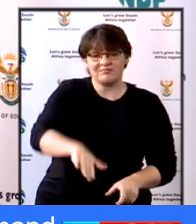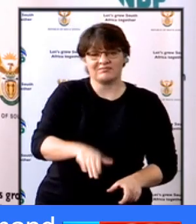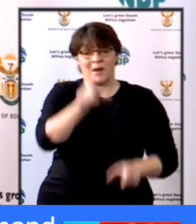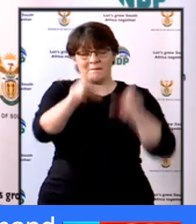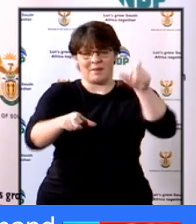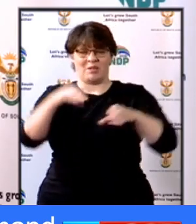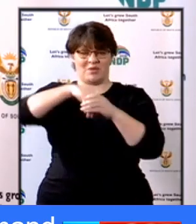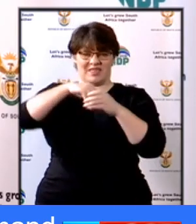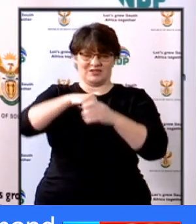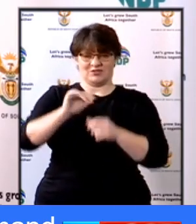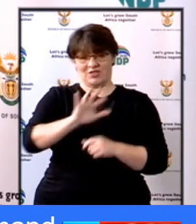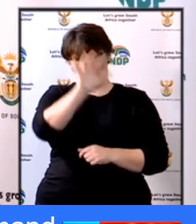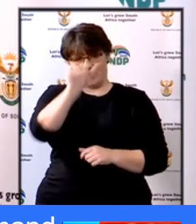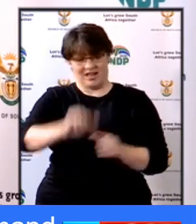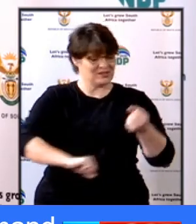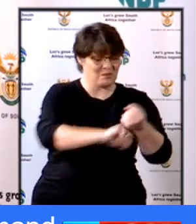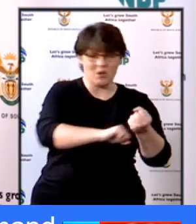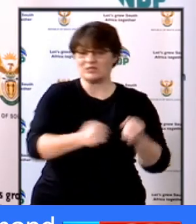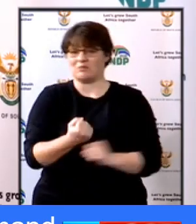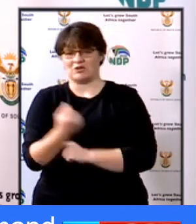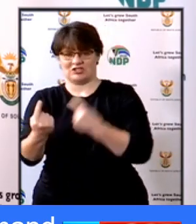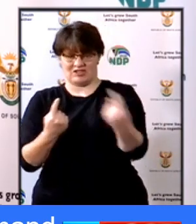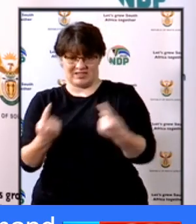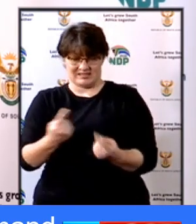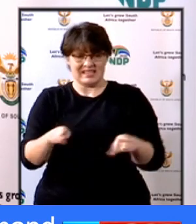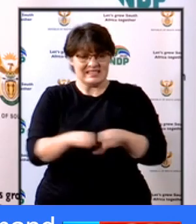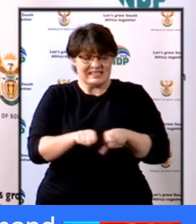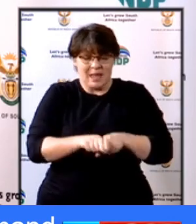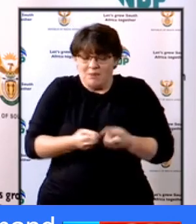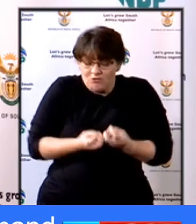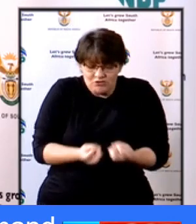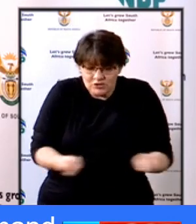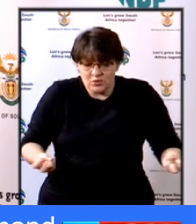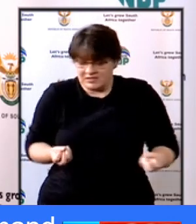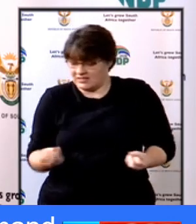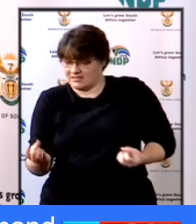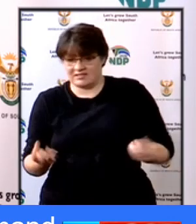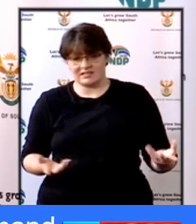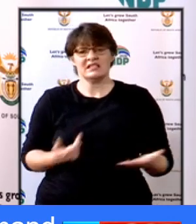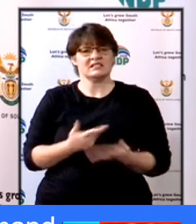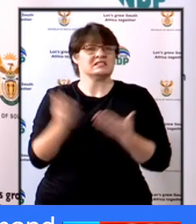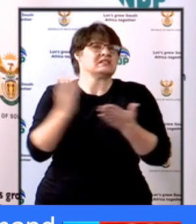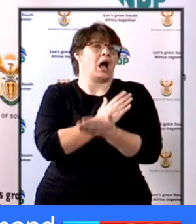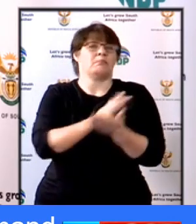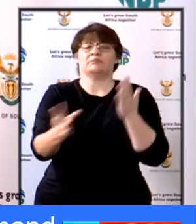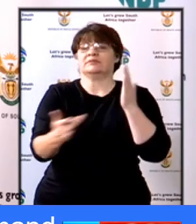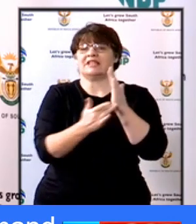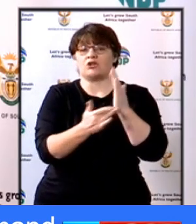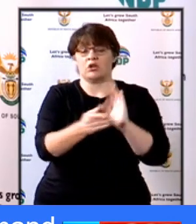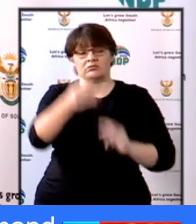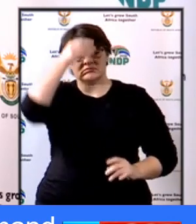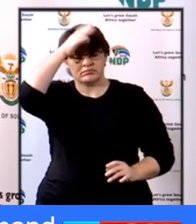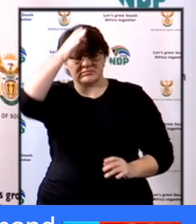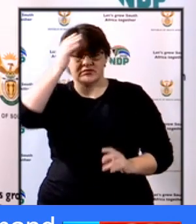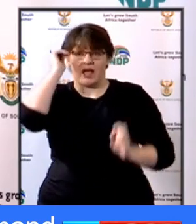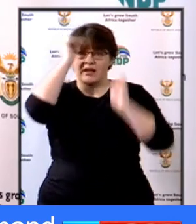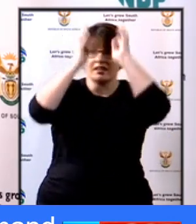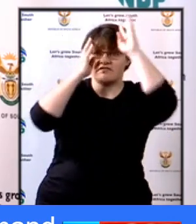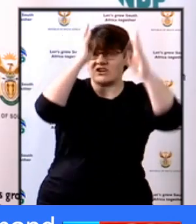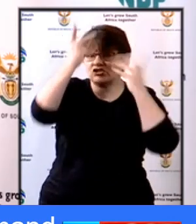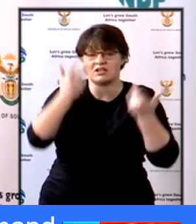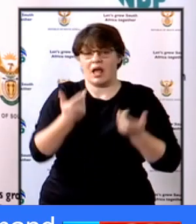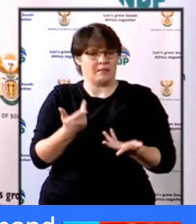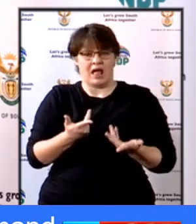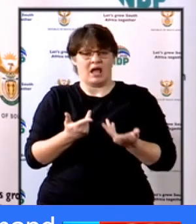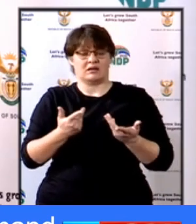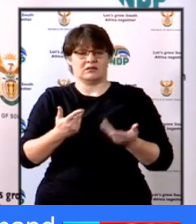country, and raise resources. Some of it has been some new technologies and ideas. Others have been money that's been put into